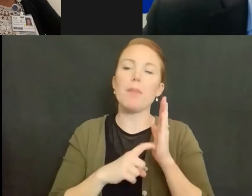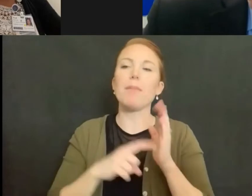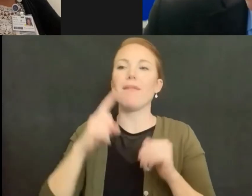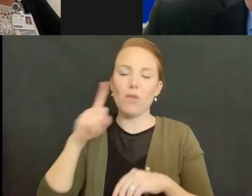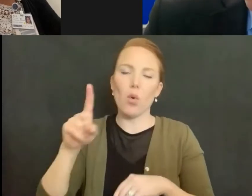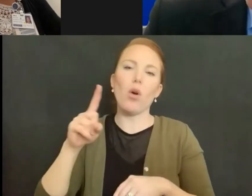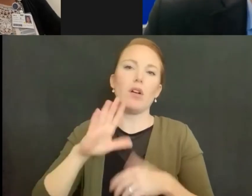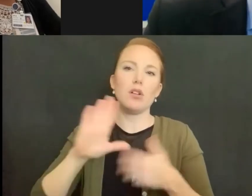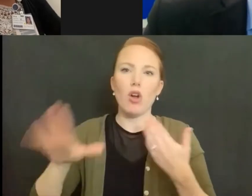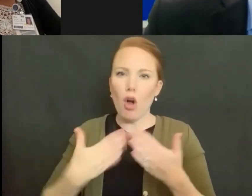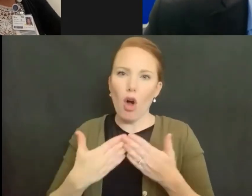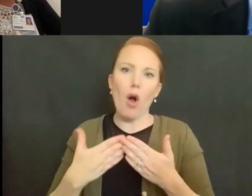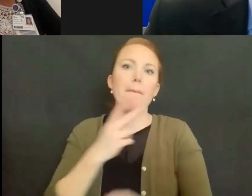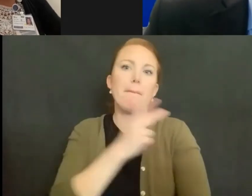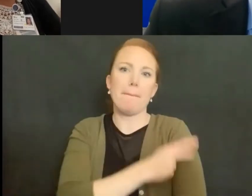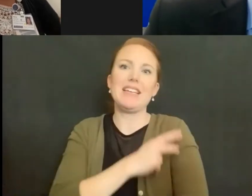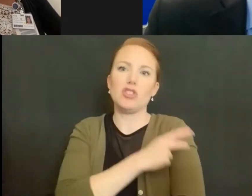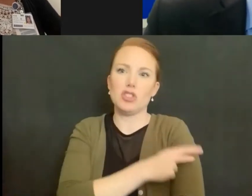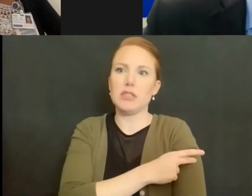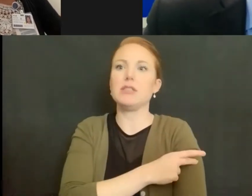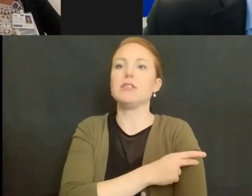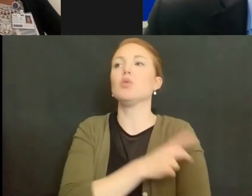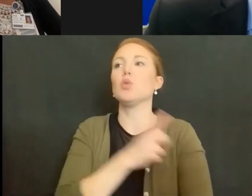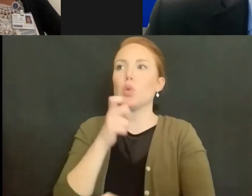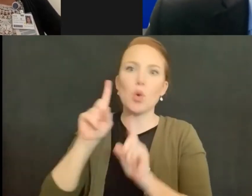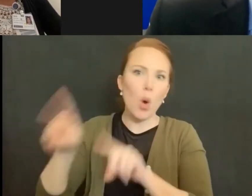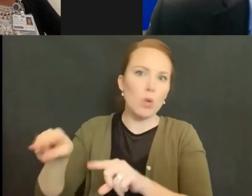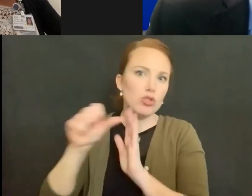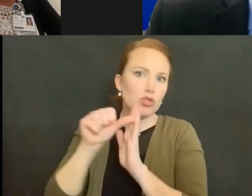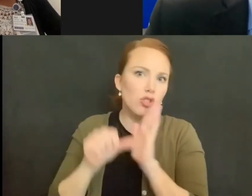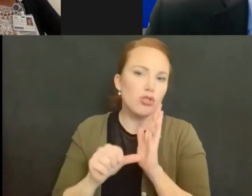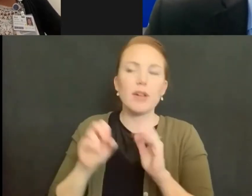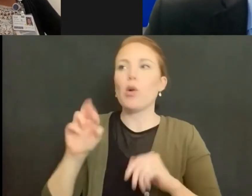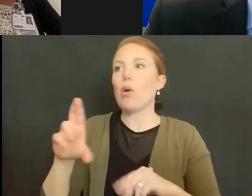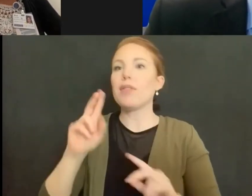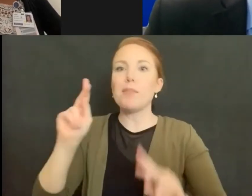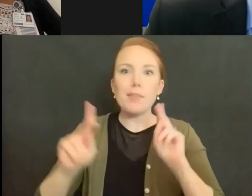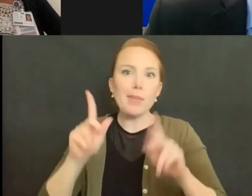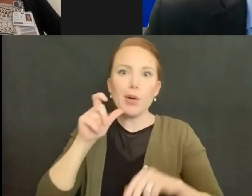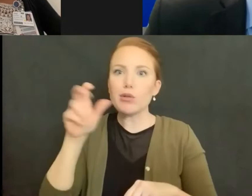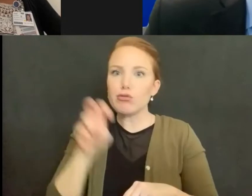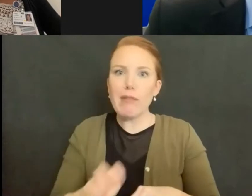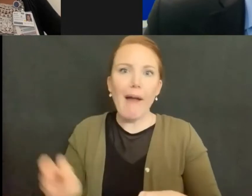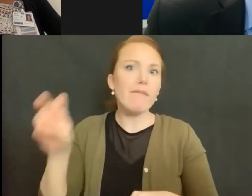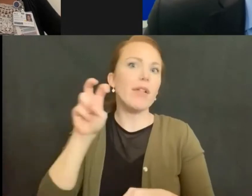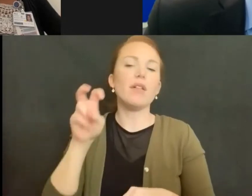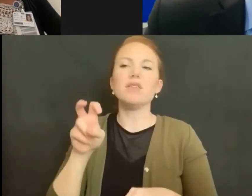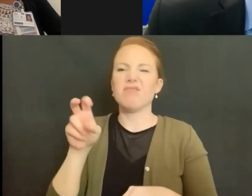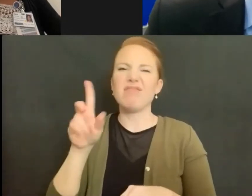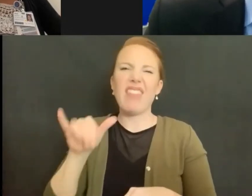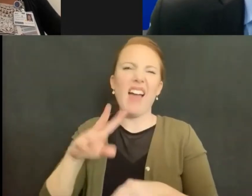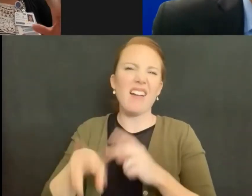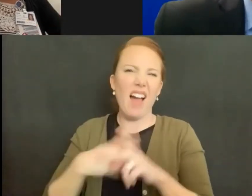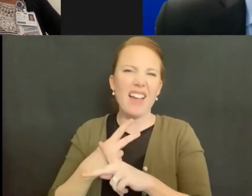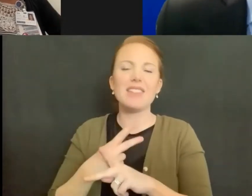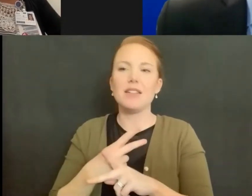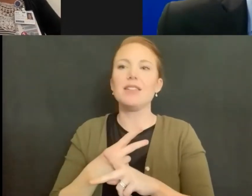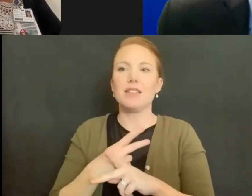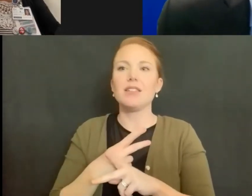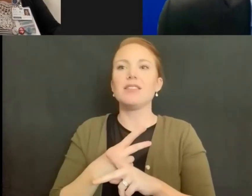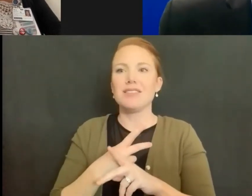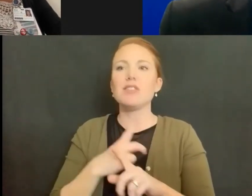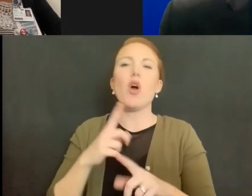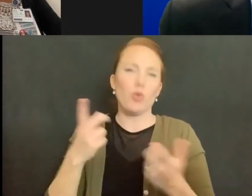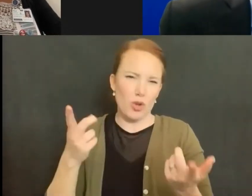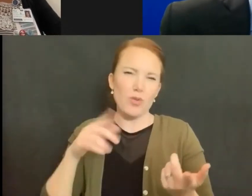the patient who goes under surgery or the people who travel, those kind of things, when we have a travel restriction